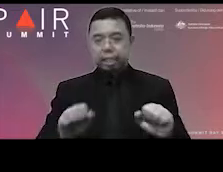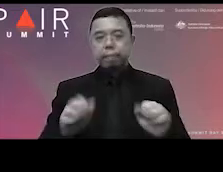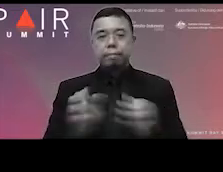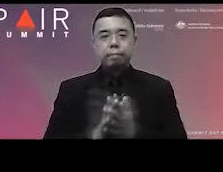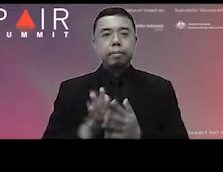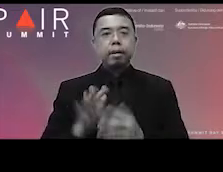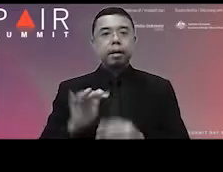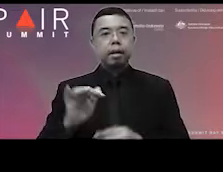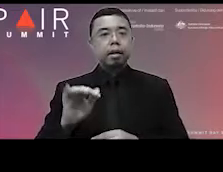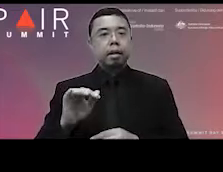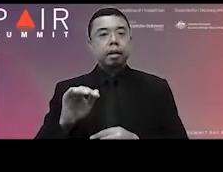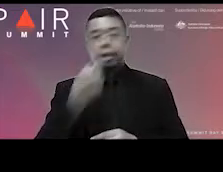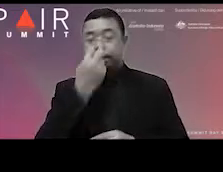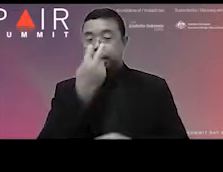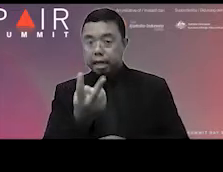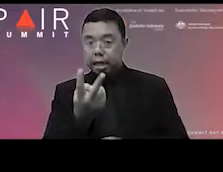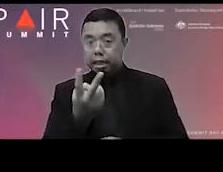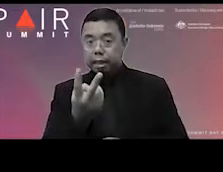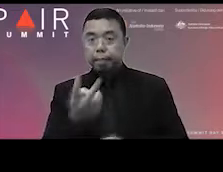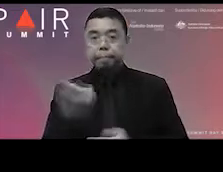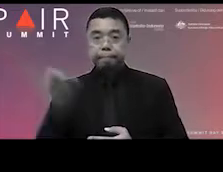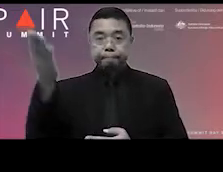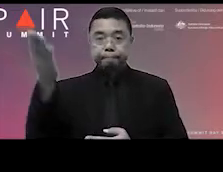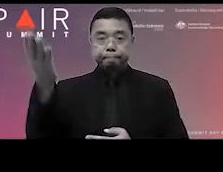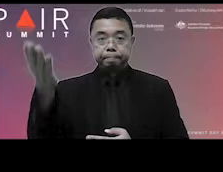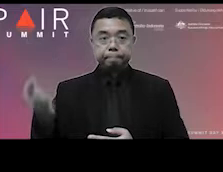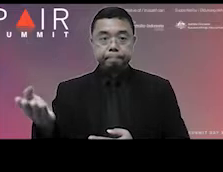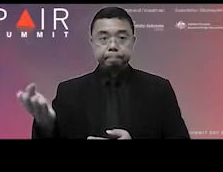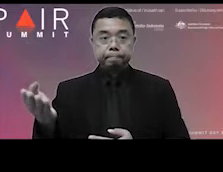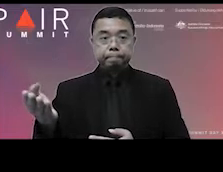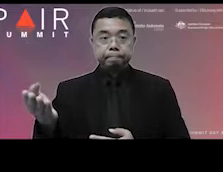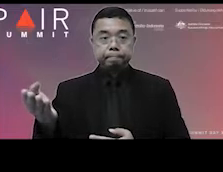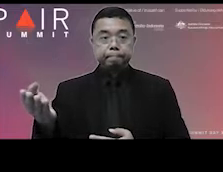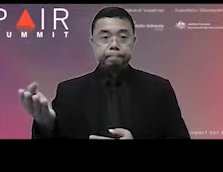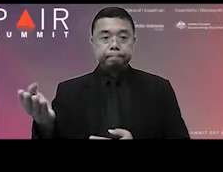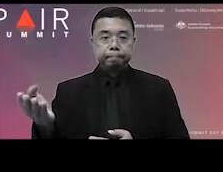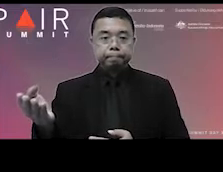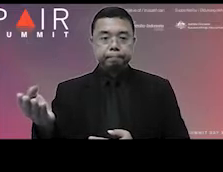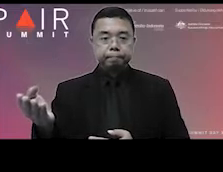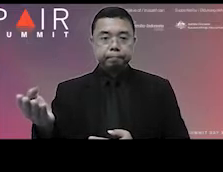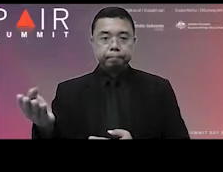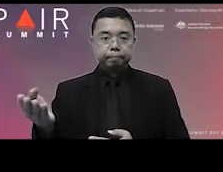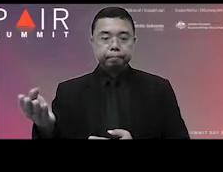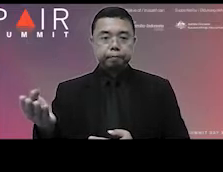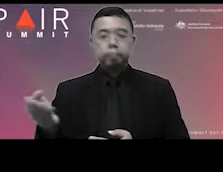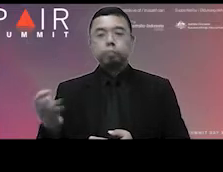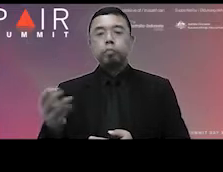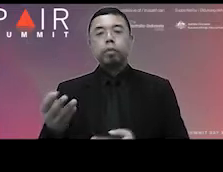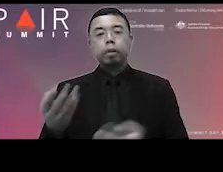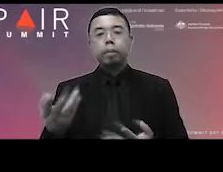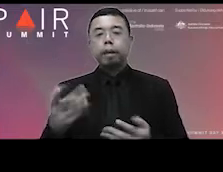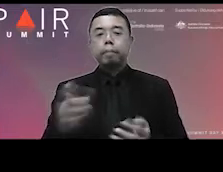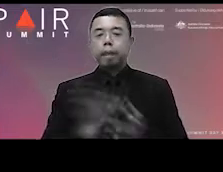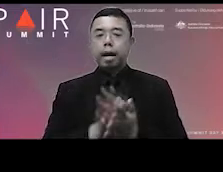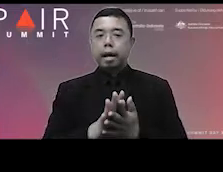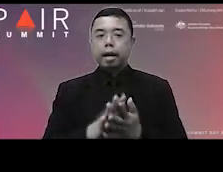here, we can see architecture components, we can see interoperability layers, and we can see point of services.